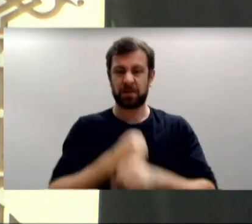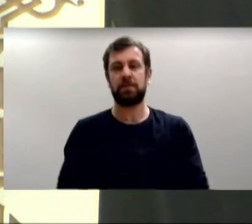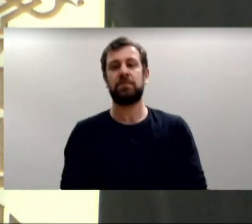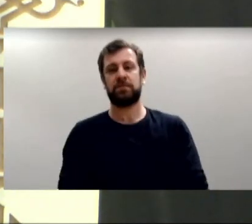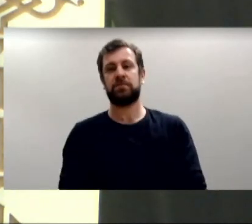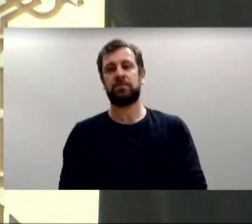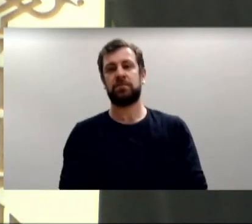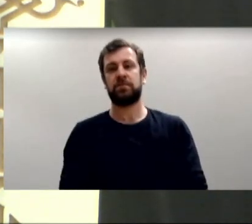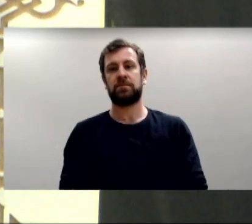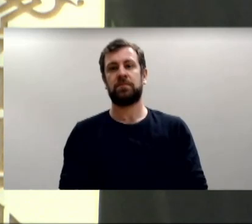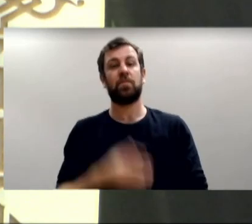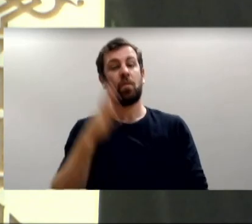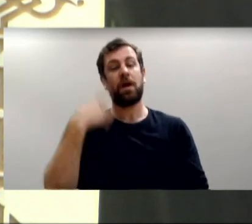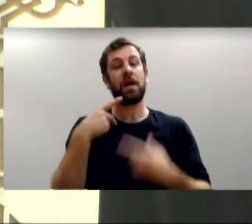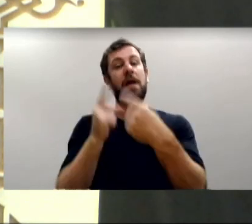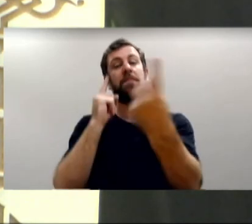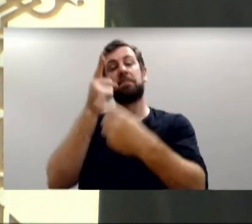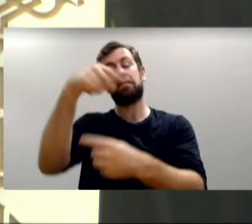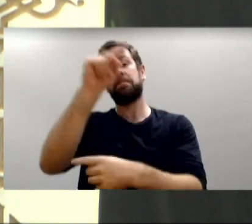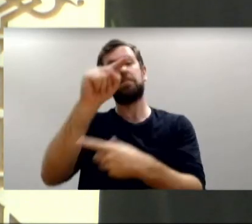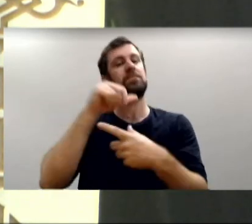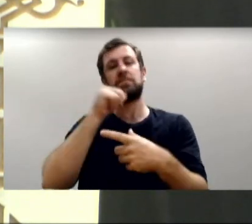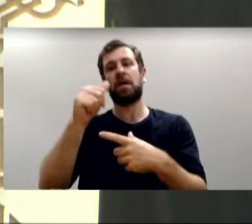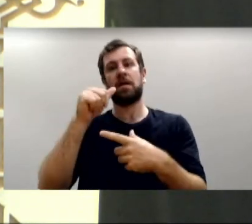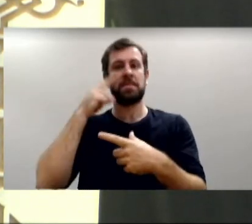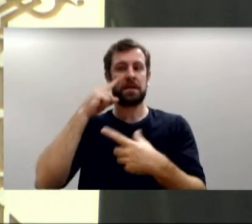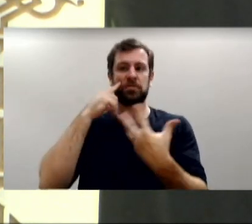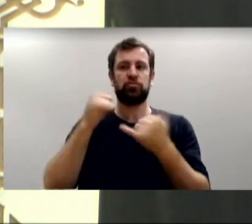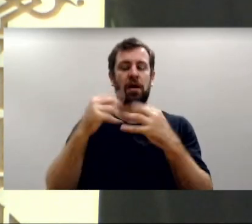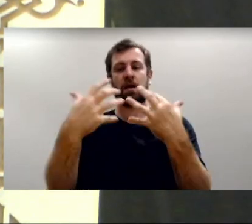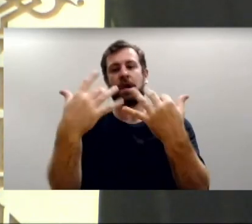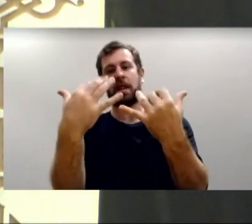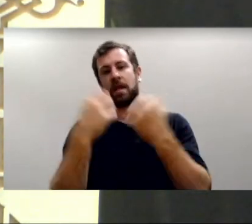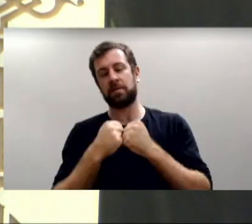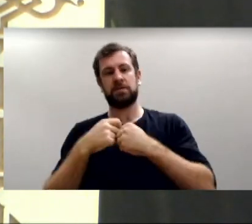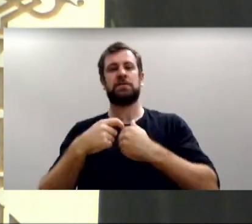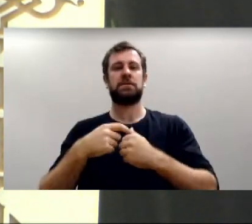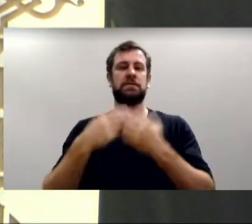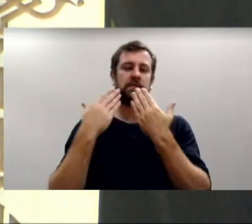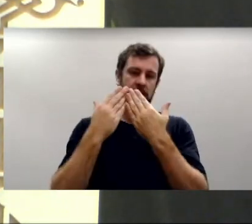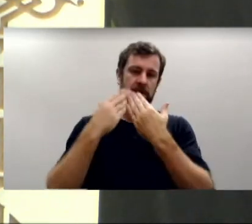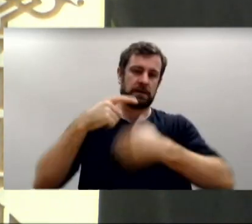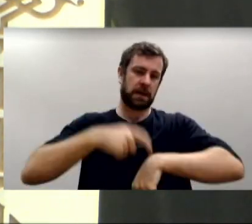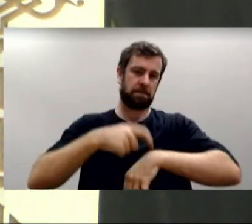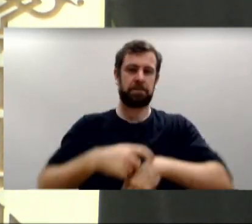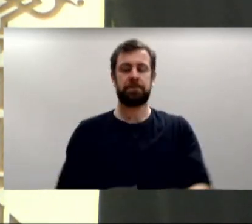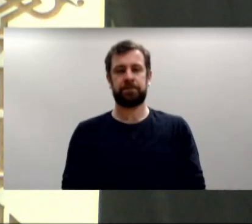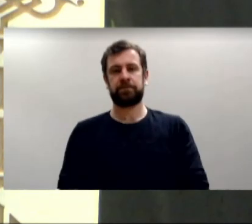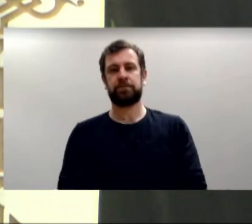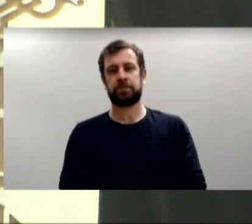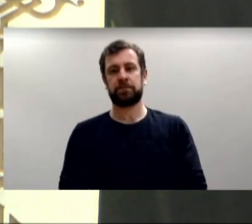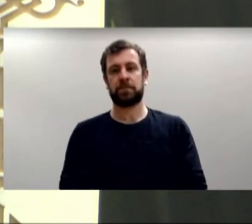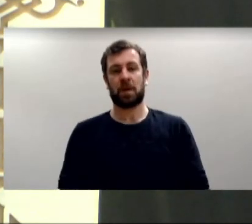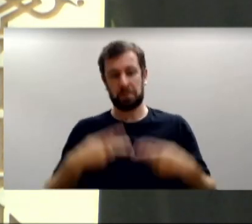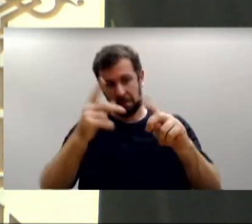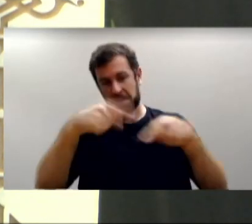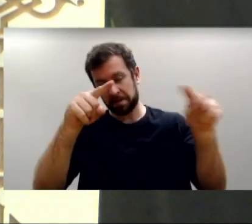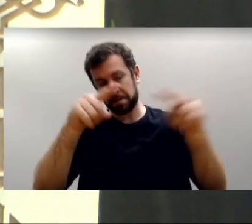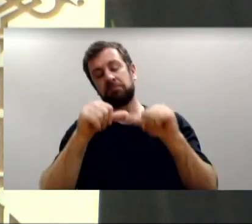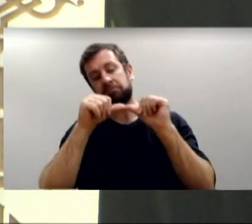enemy does not, take the advantage of the salat time. Let them continue and